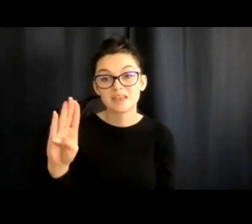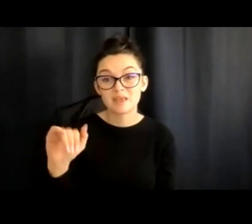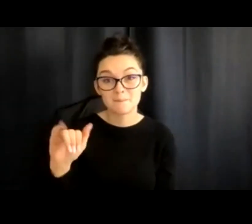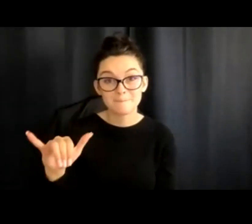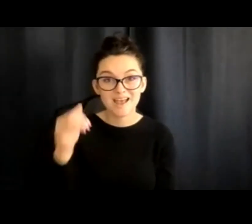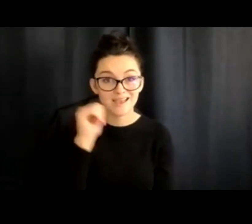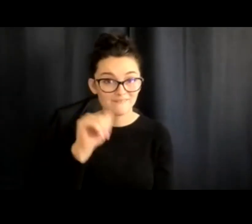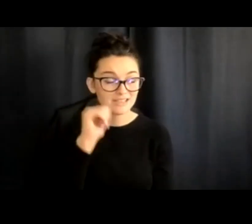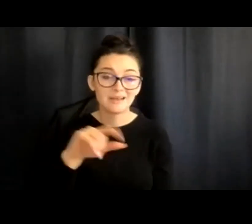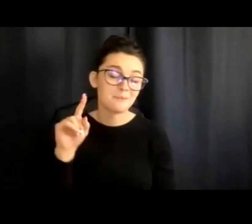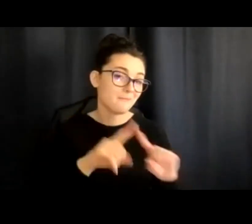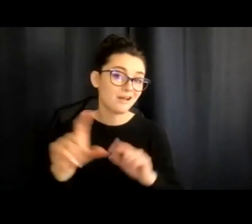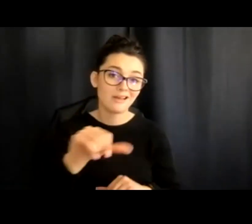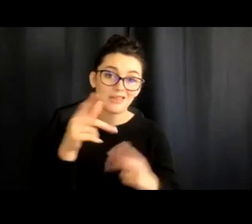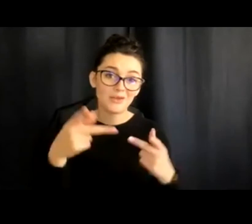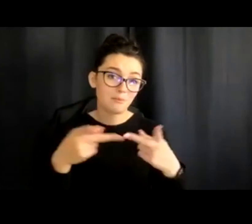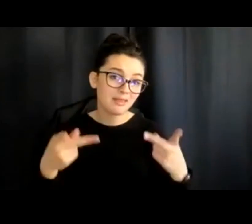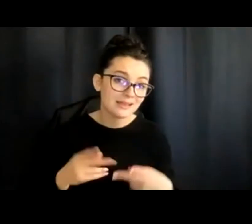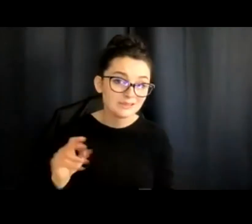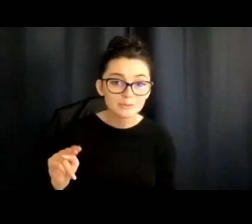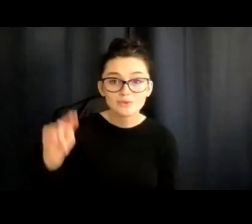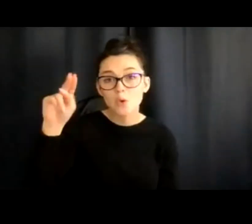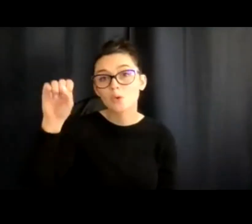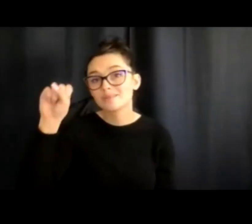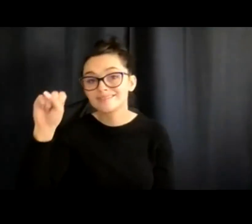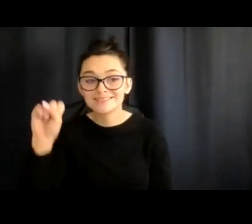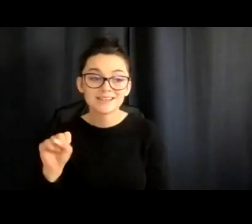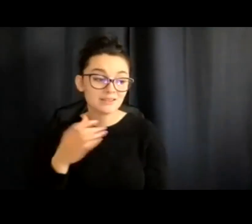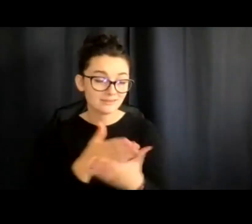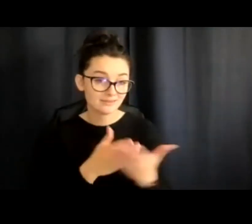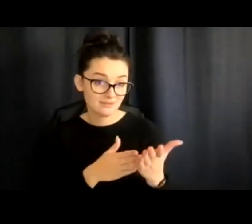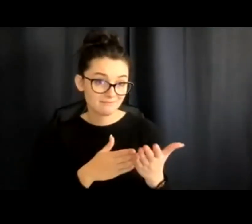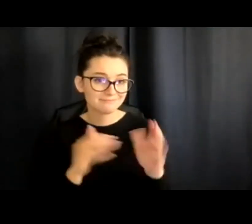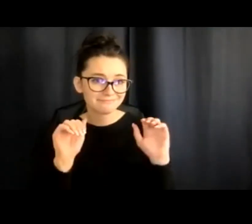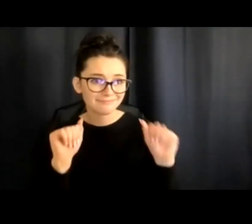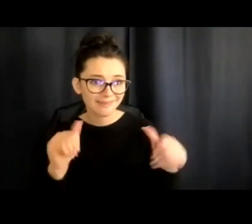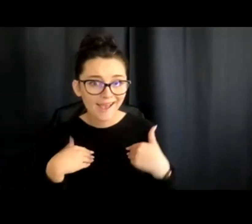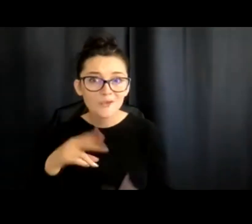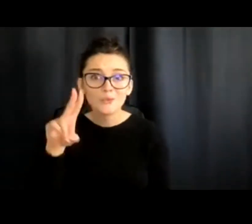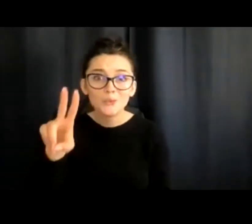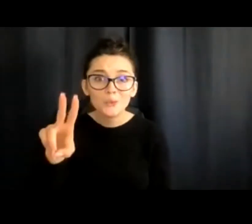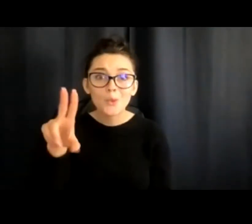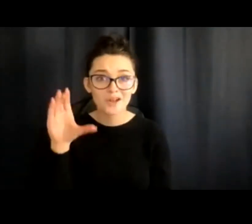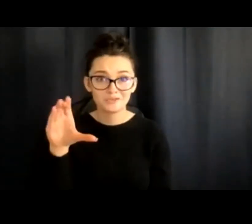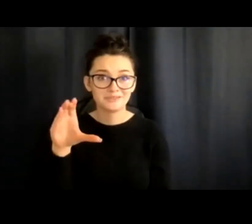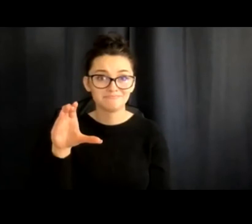other places, north and south. Some places can have 200 of them at one time.